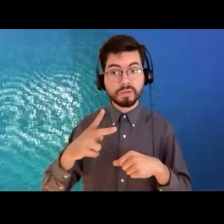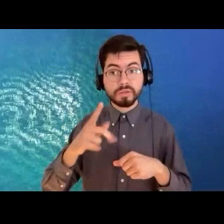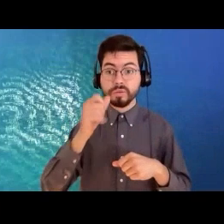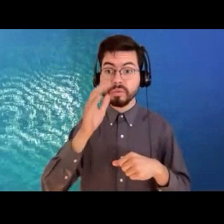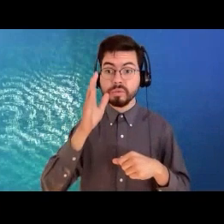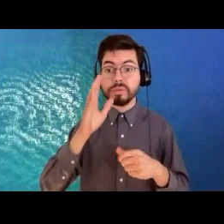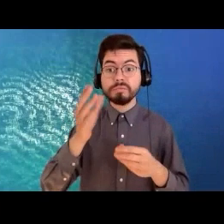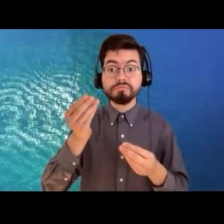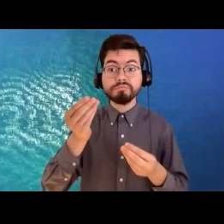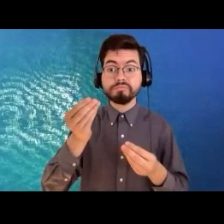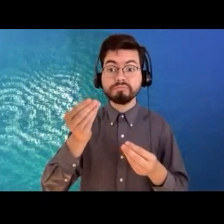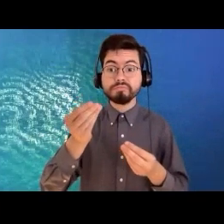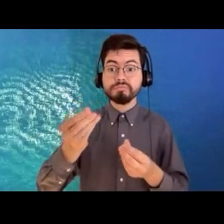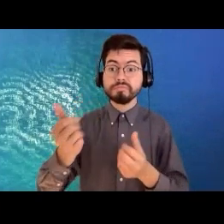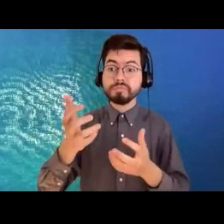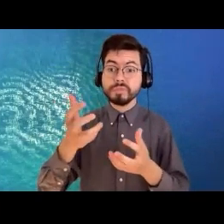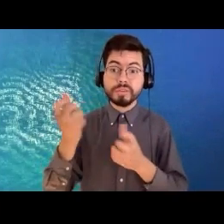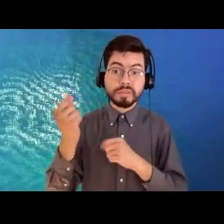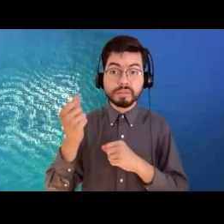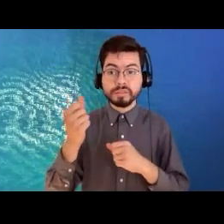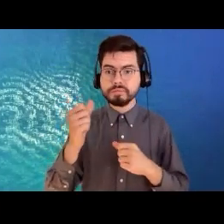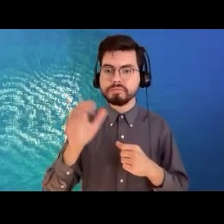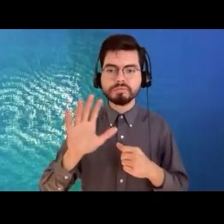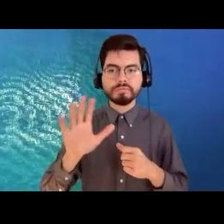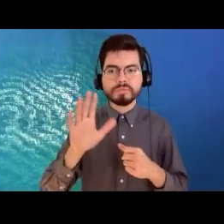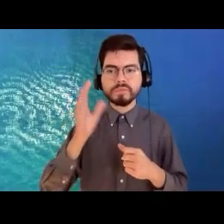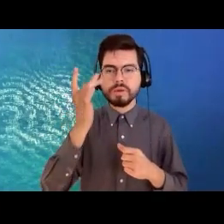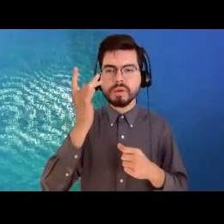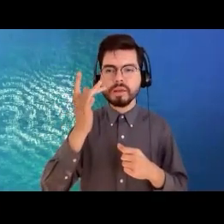that's going to be processed differently through the dispatch center.